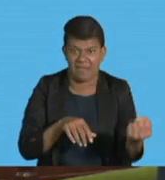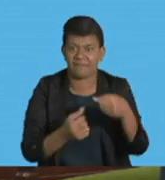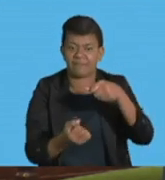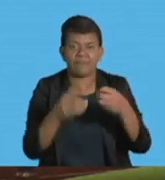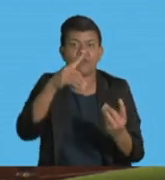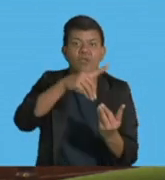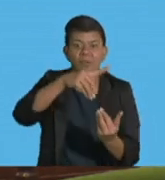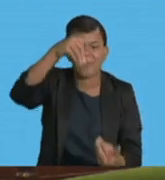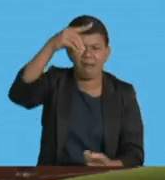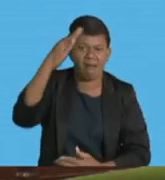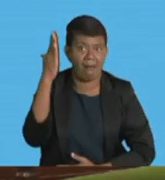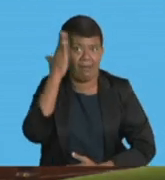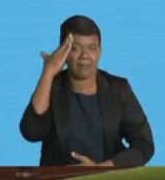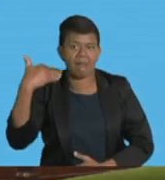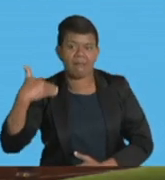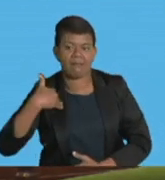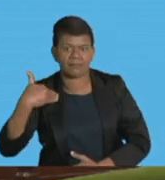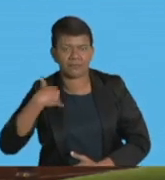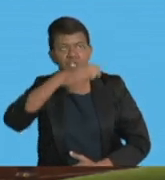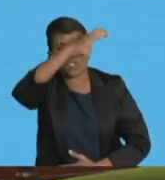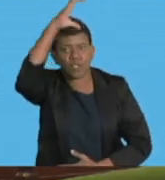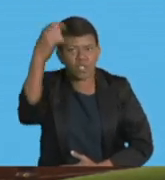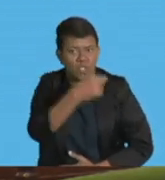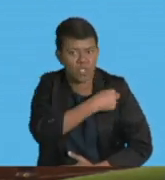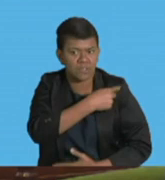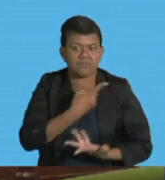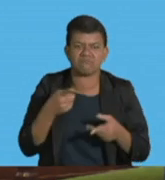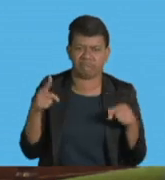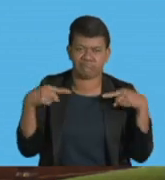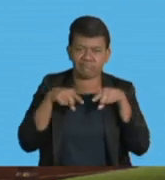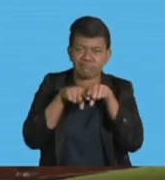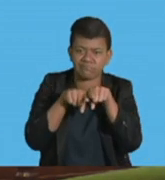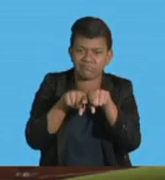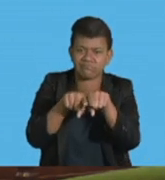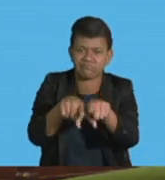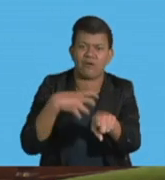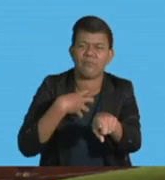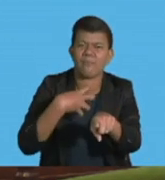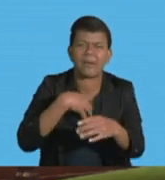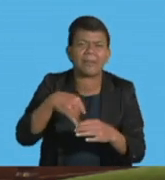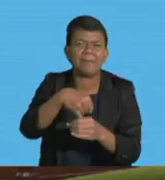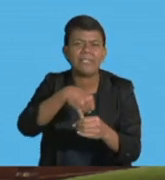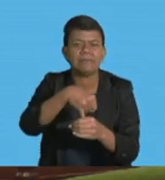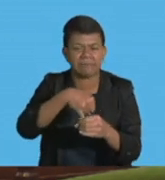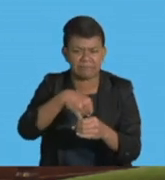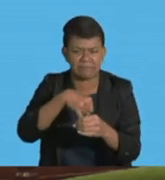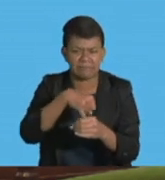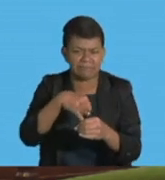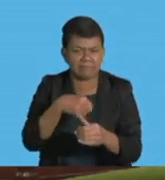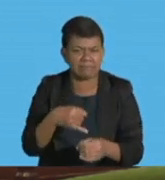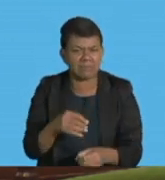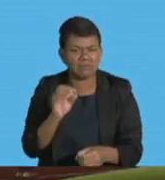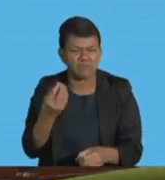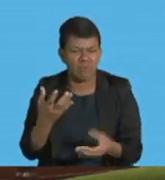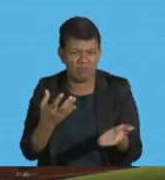in mental health nursing, which are more aligned to the medical profession. Obviously, neither of these qualifications support our needs in